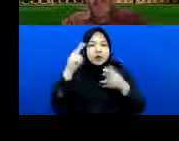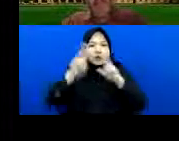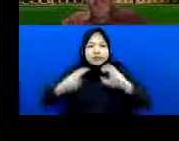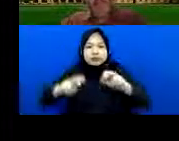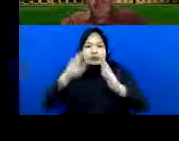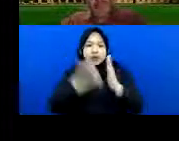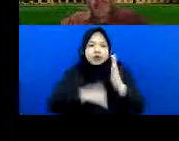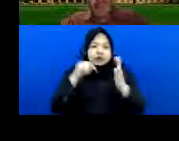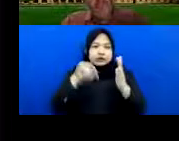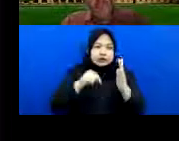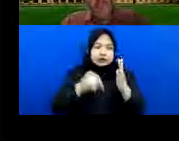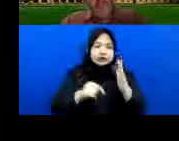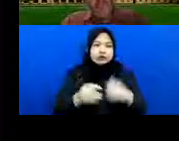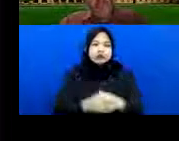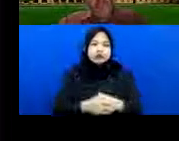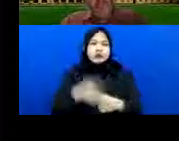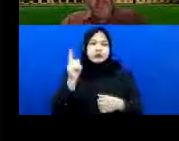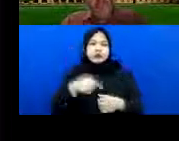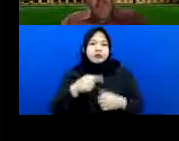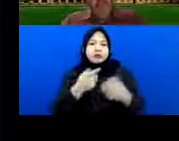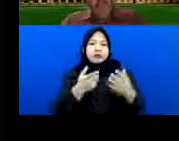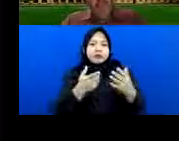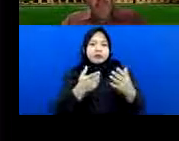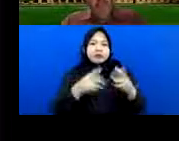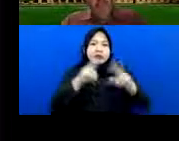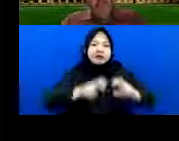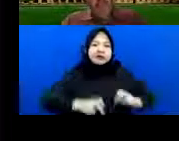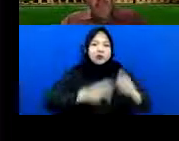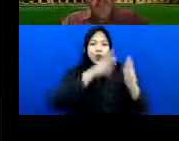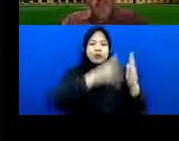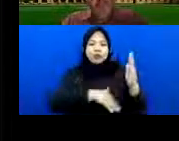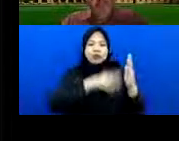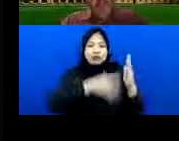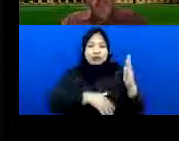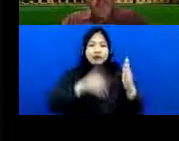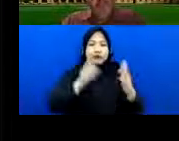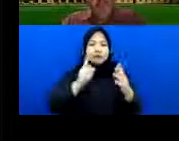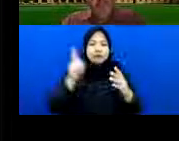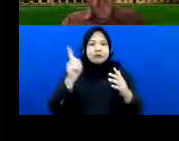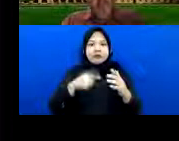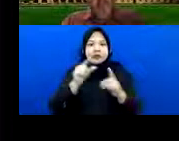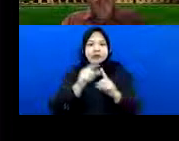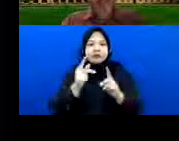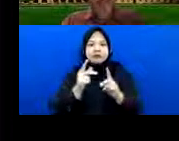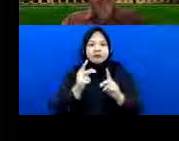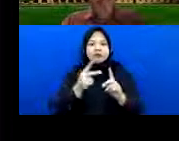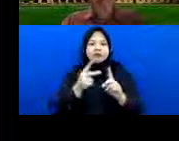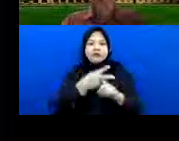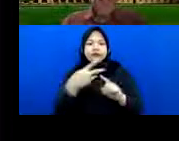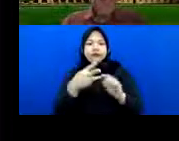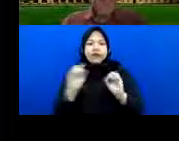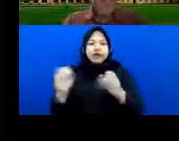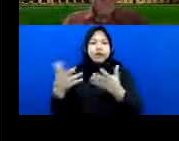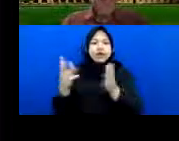This research is a qualitative research with phenomenology method, because the employment of qualitative